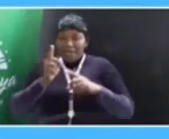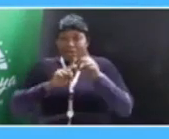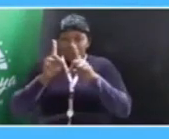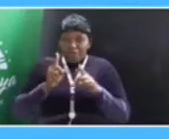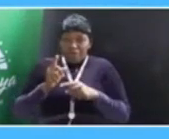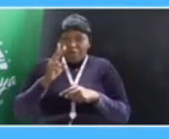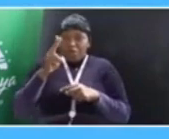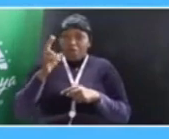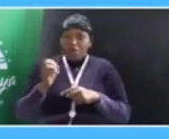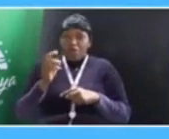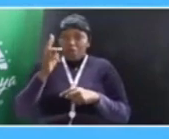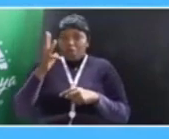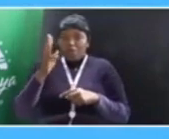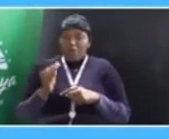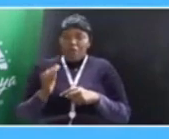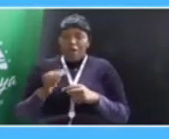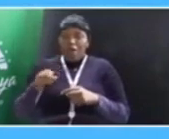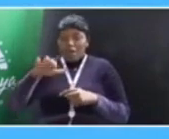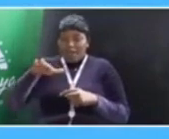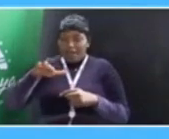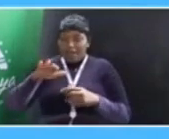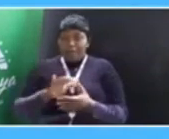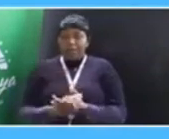2024 rankings.